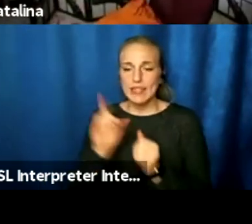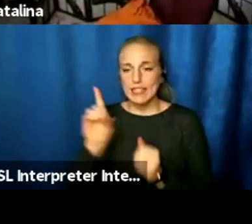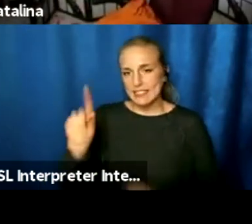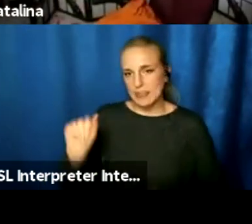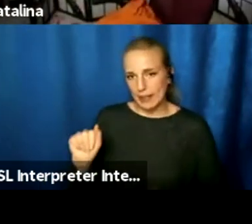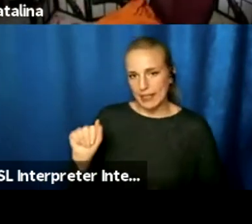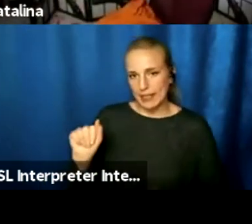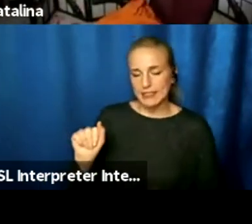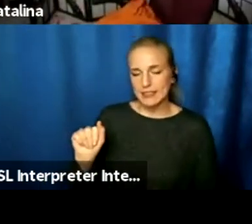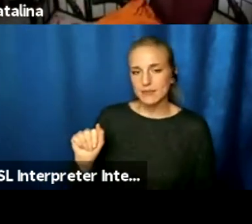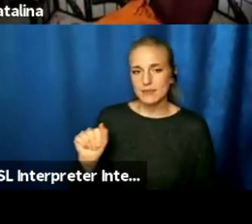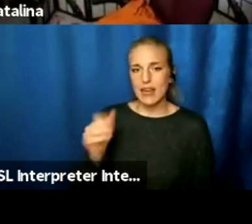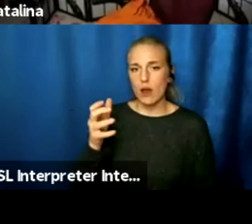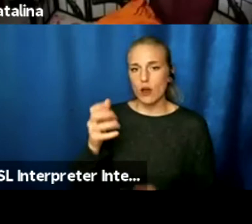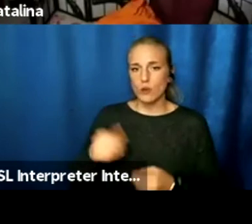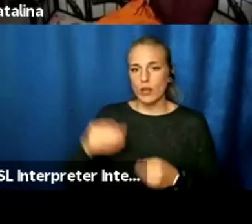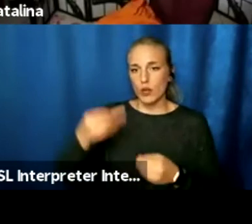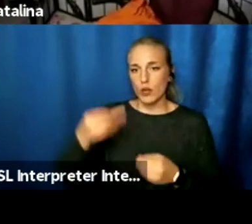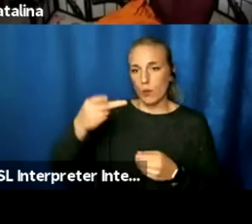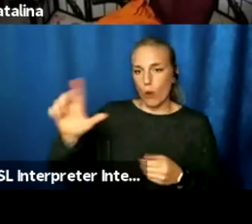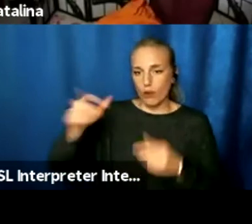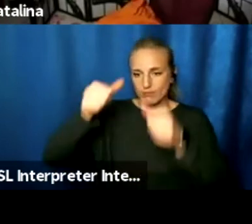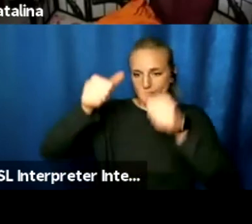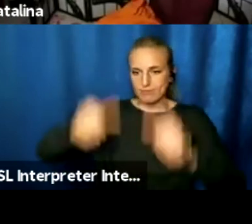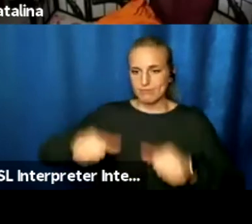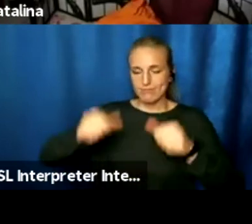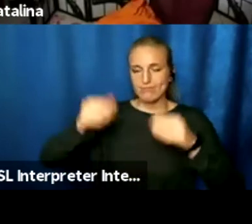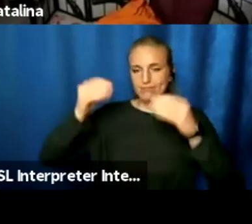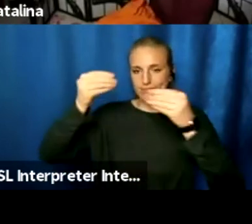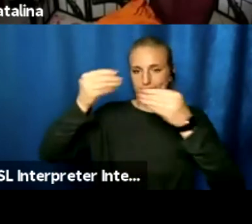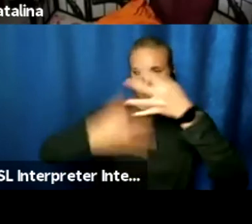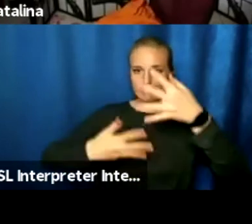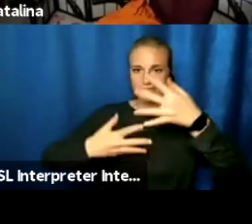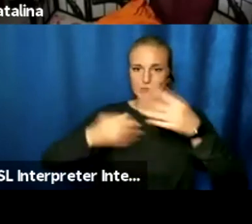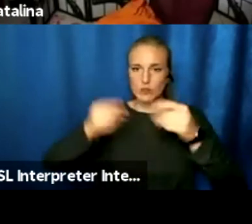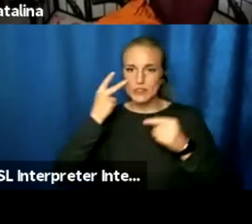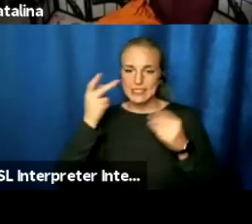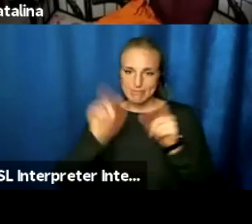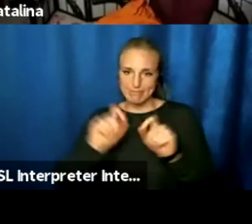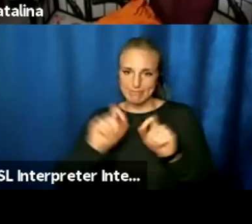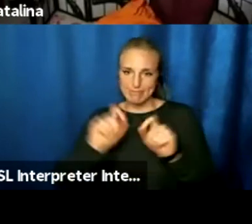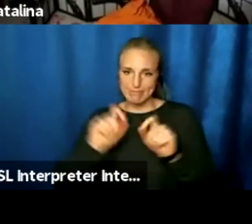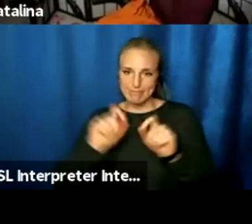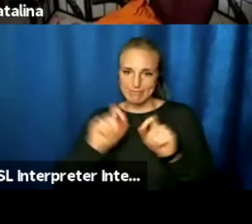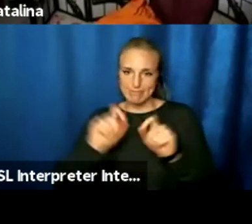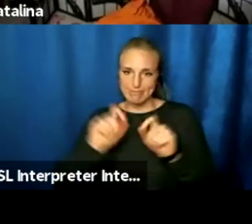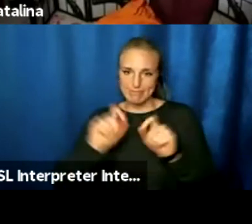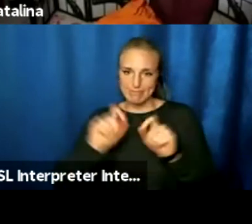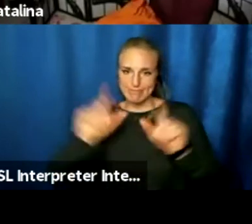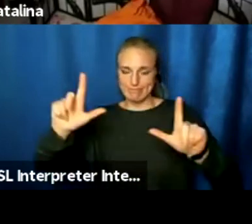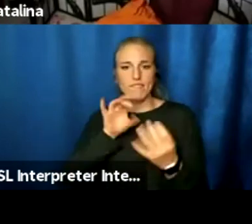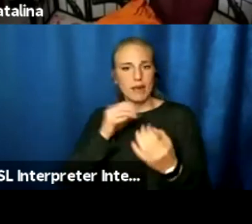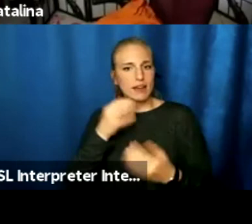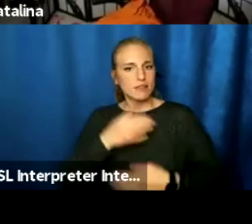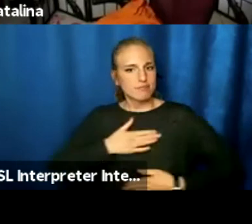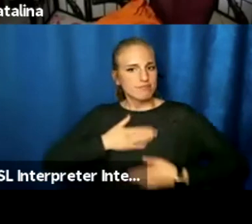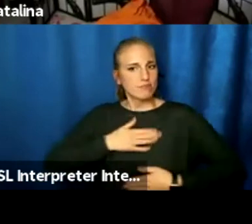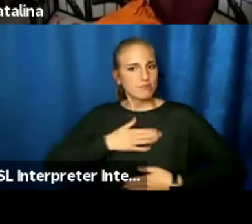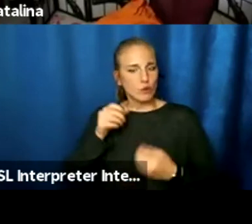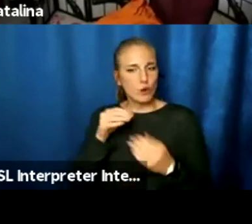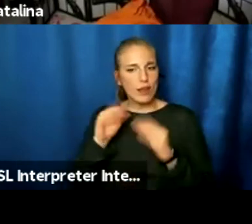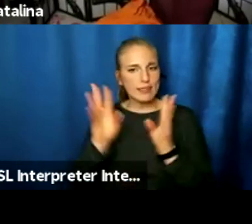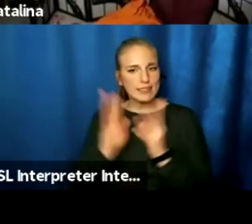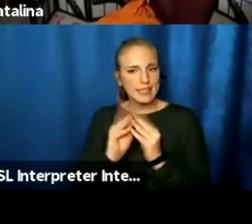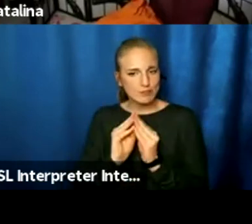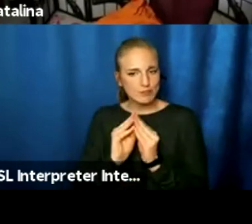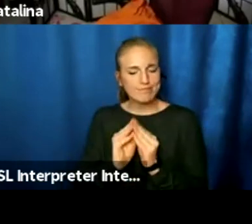for a session poll that you should see on your screen right now. It just gives us feedback on how you enjoyed the session. As well as